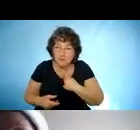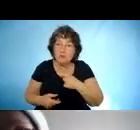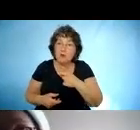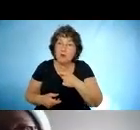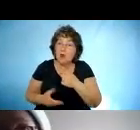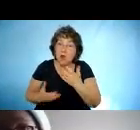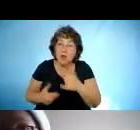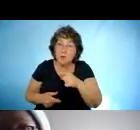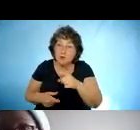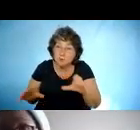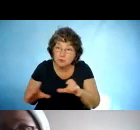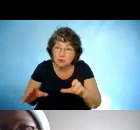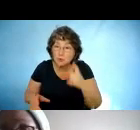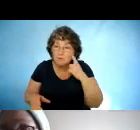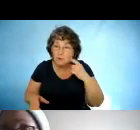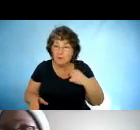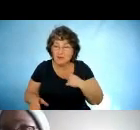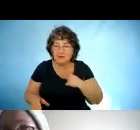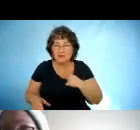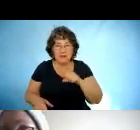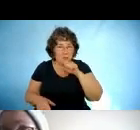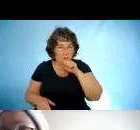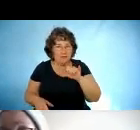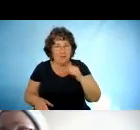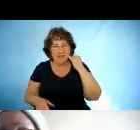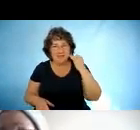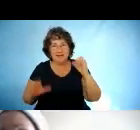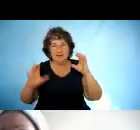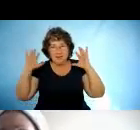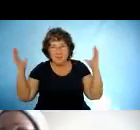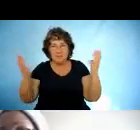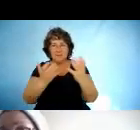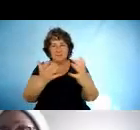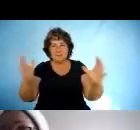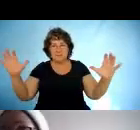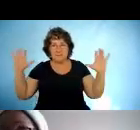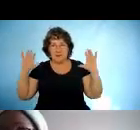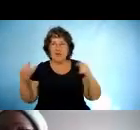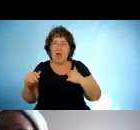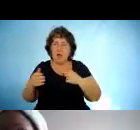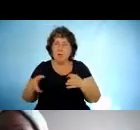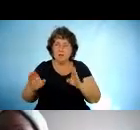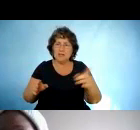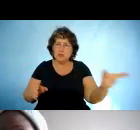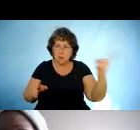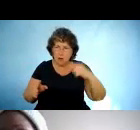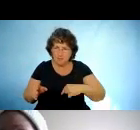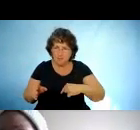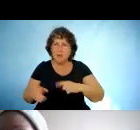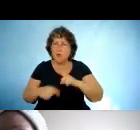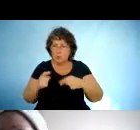Josh, that's great. I love the idea of the bubble. Yeah, I'll let you in when I need you in. That's awesome.